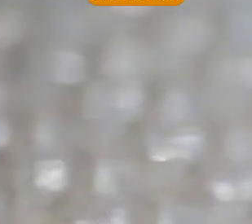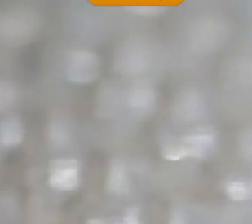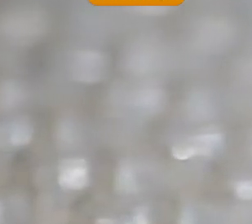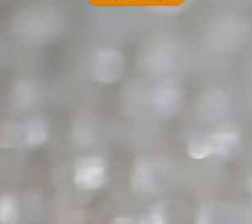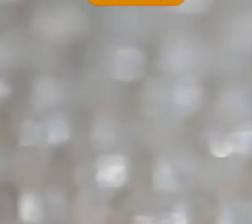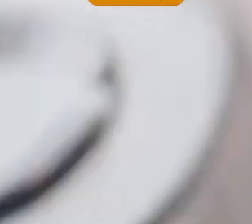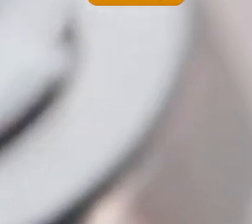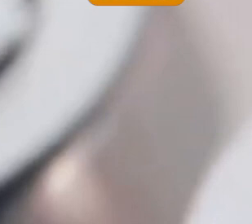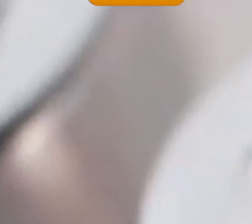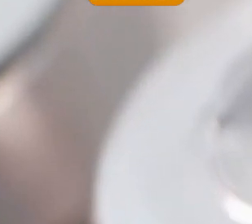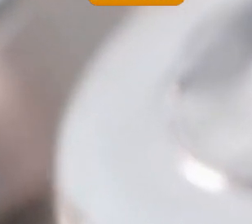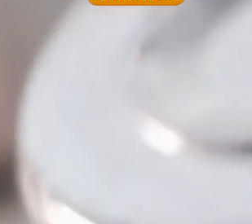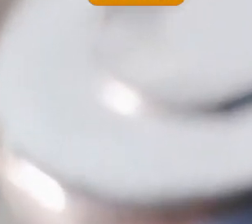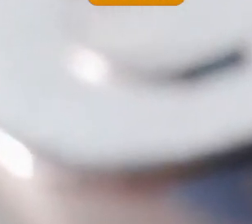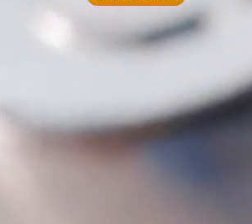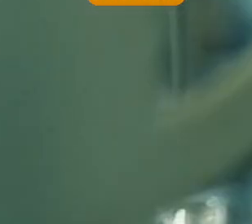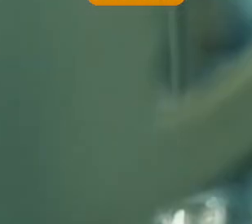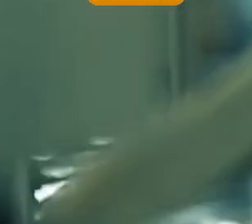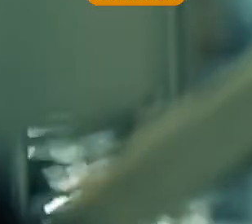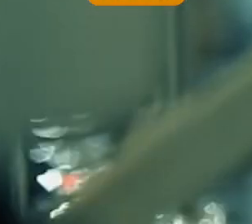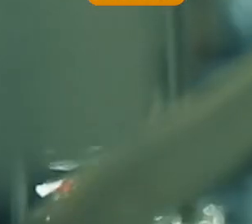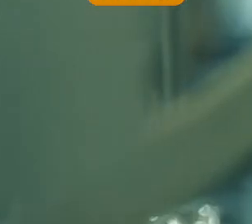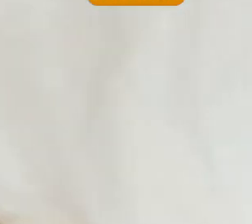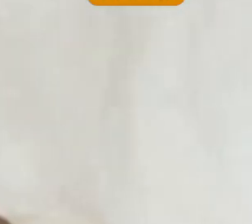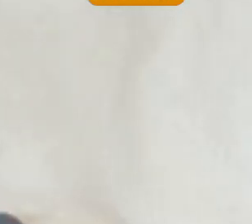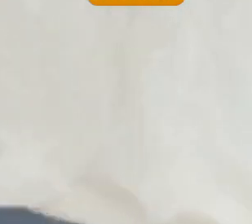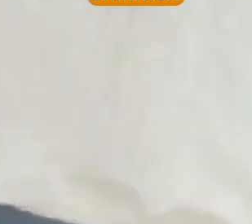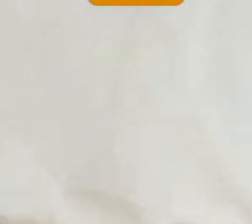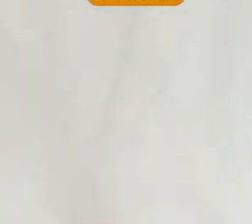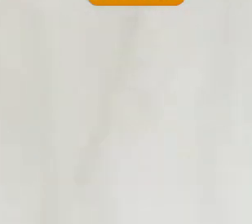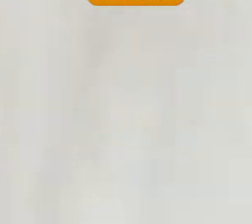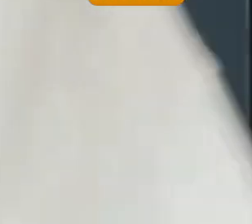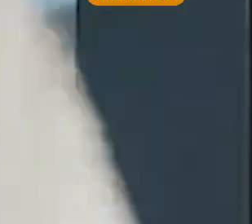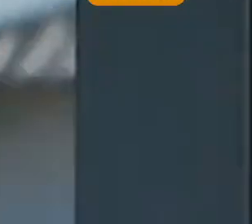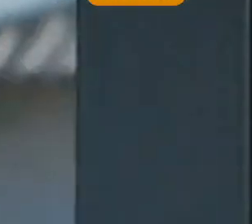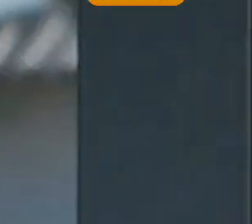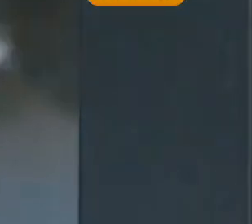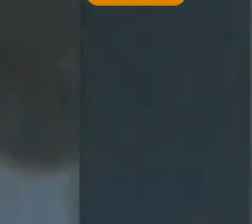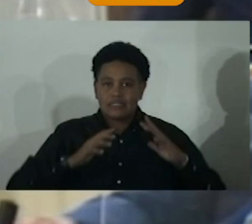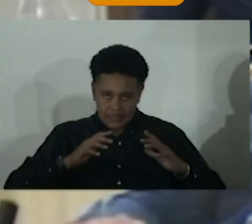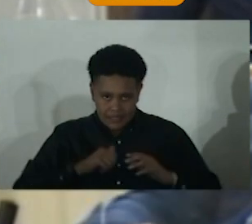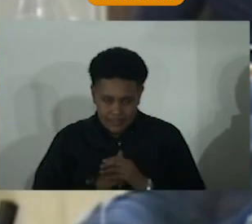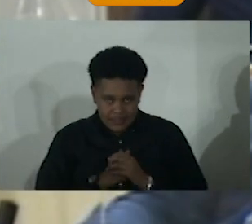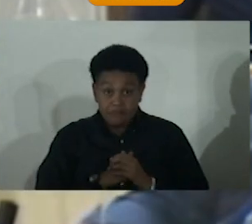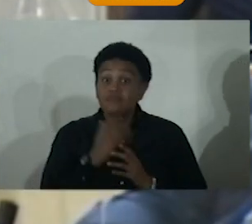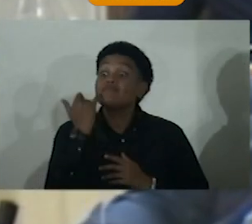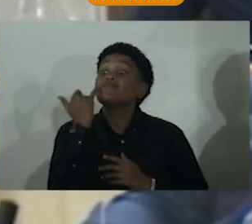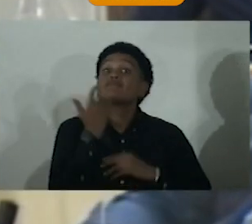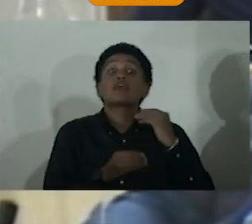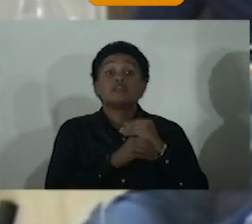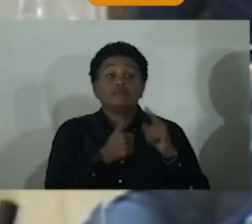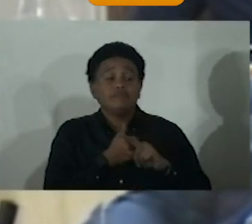says Jamaica could receive an additional 250,000 doses under another facility. If